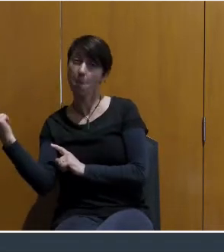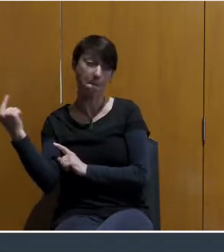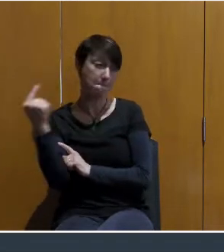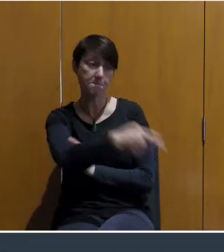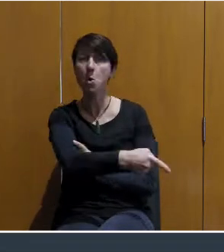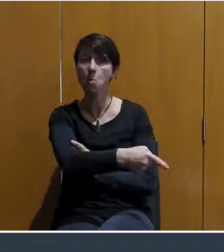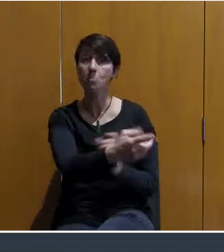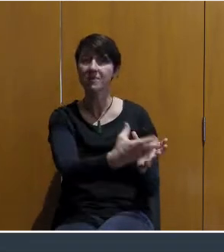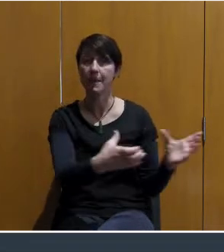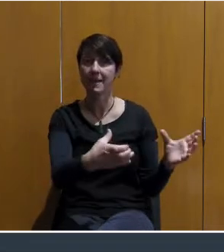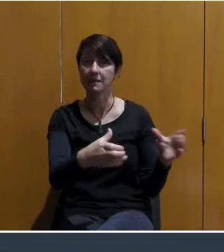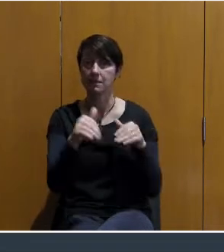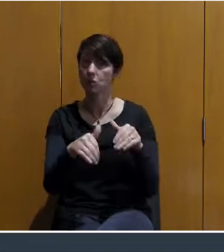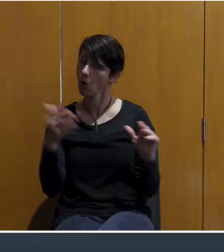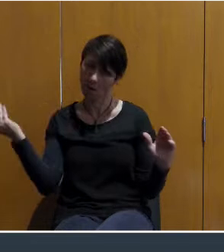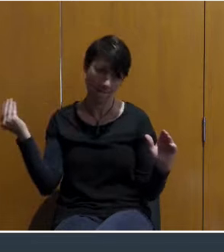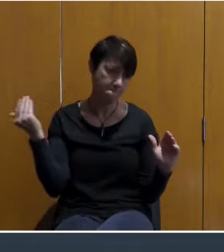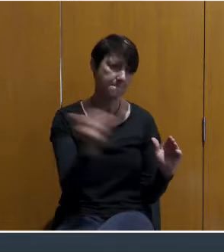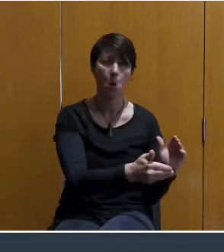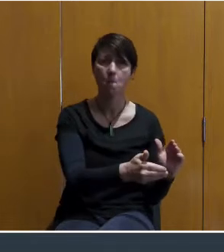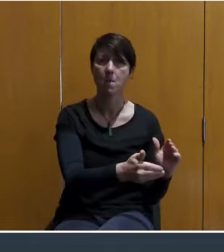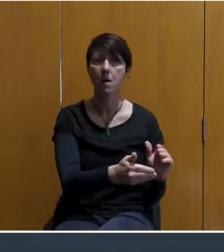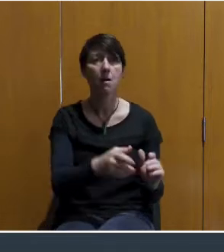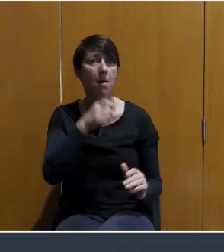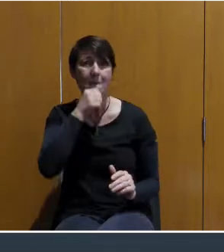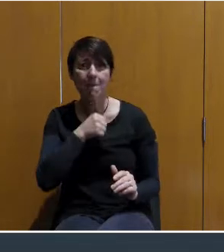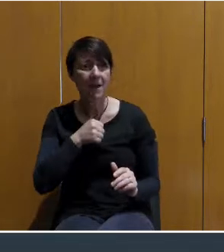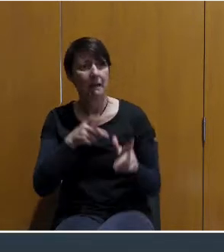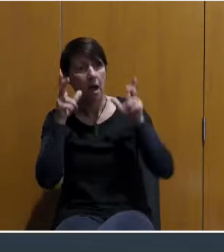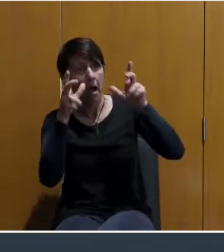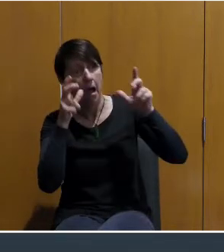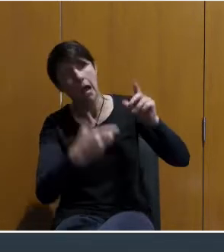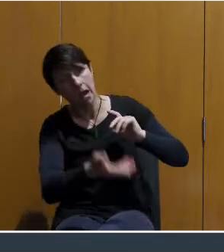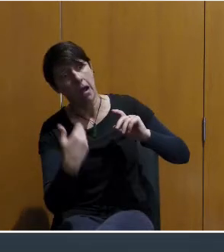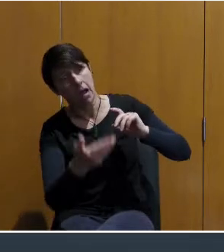that knows at stake how long the birds have sat there. So I ran, and then there was